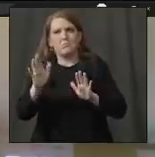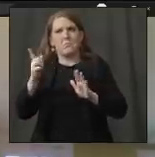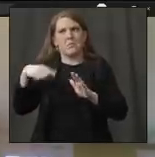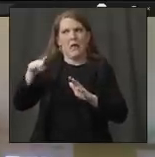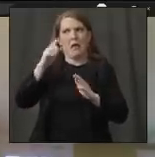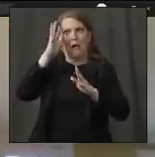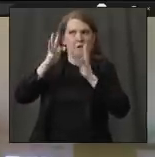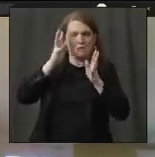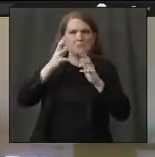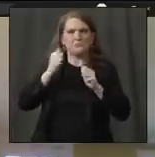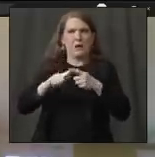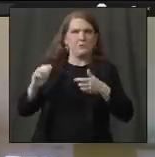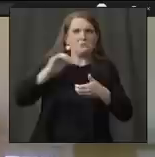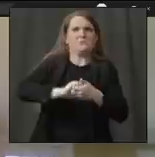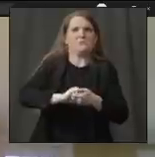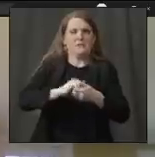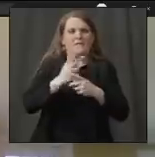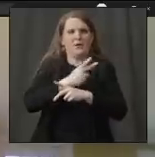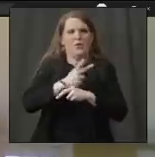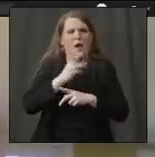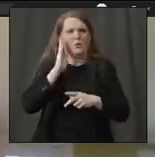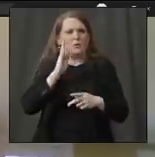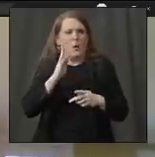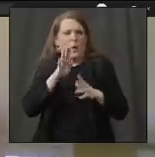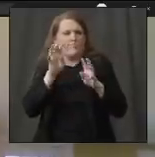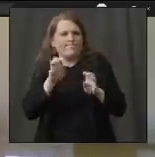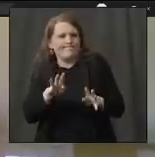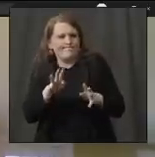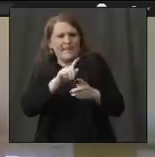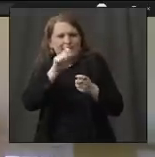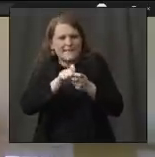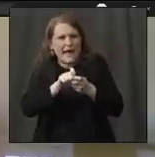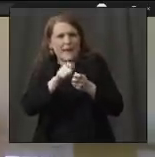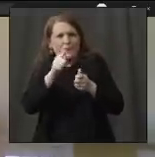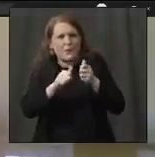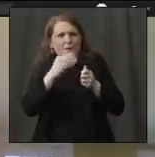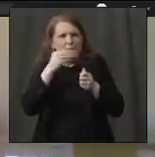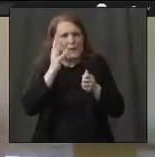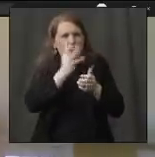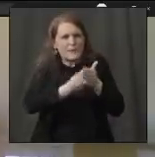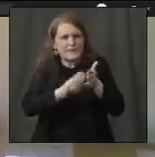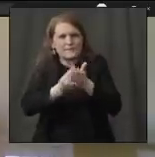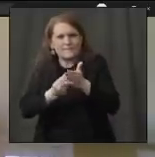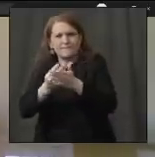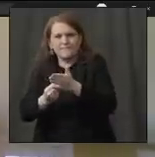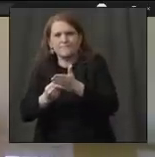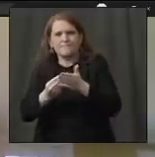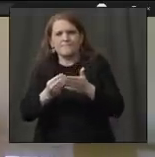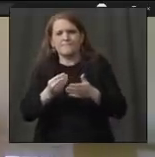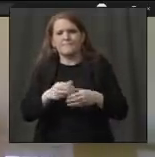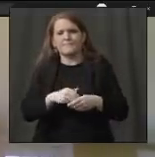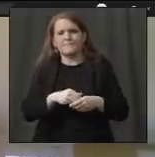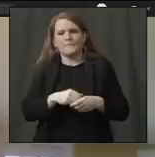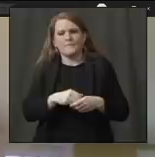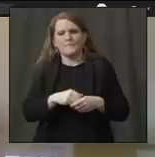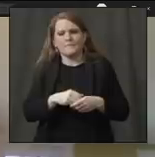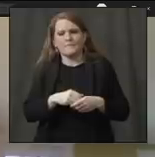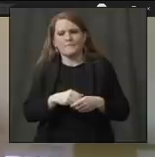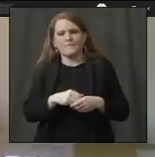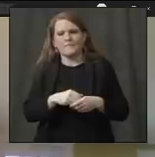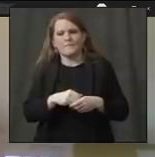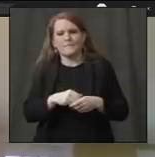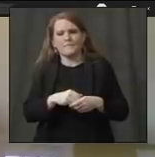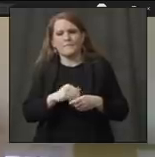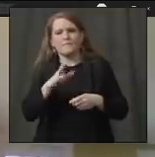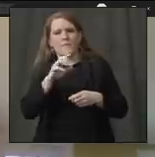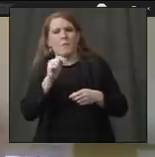actually that gap comes. But there will be less food processed as processing plants are quarantined for 2